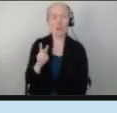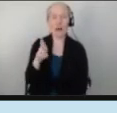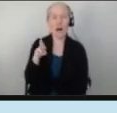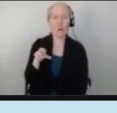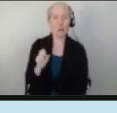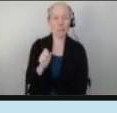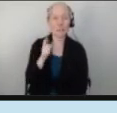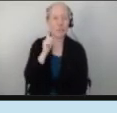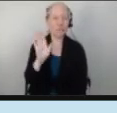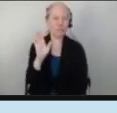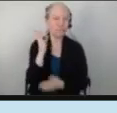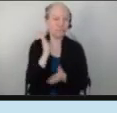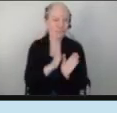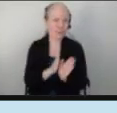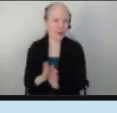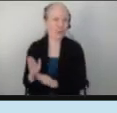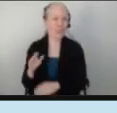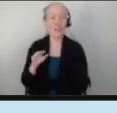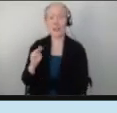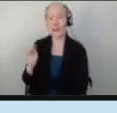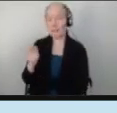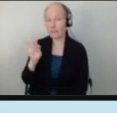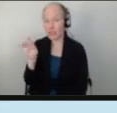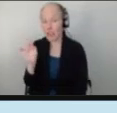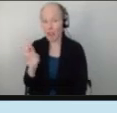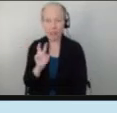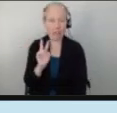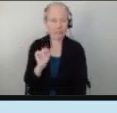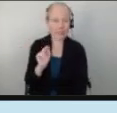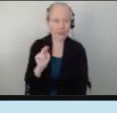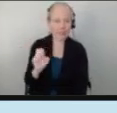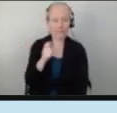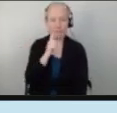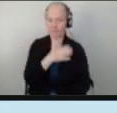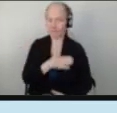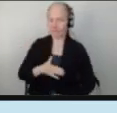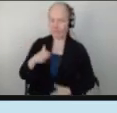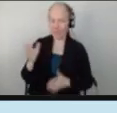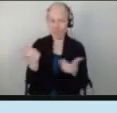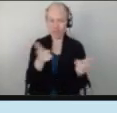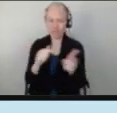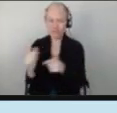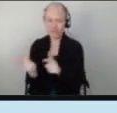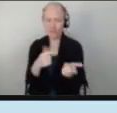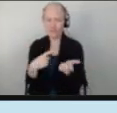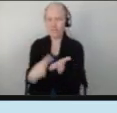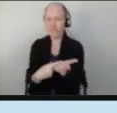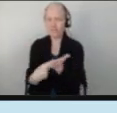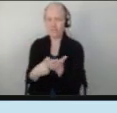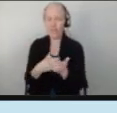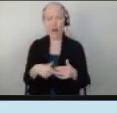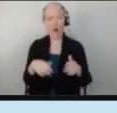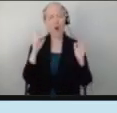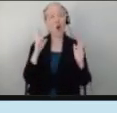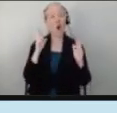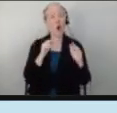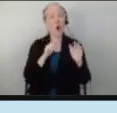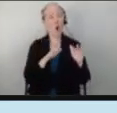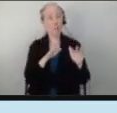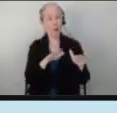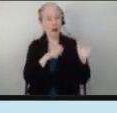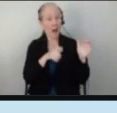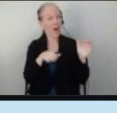and Vanessa, it's been great having this conversation with you. And I hope that it was a valuable contribution to the meeting.